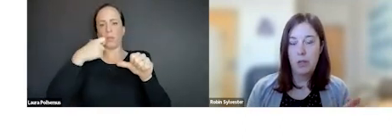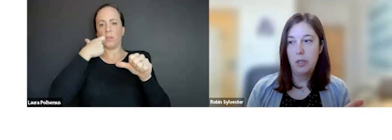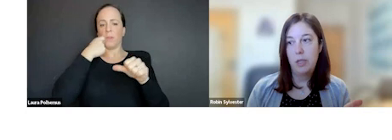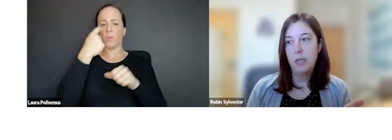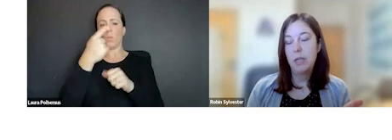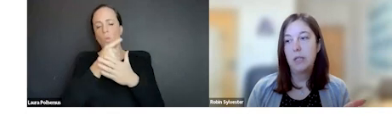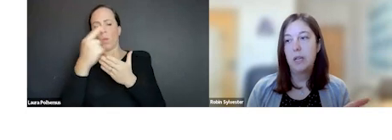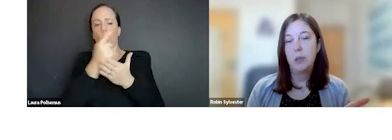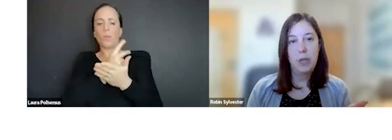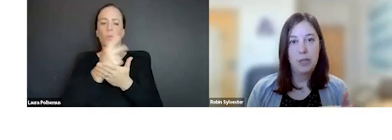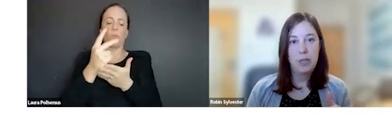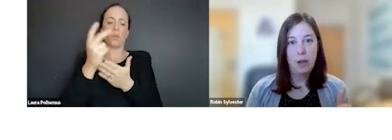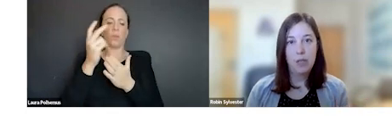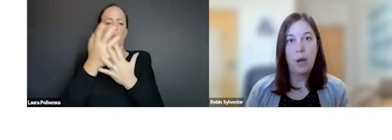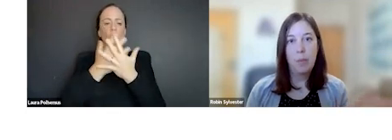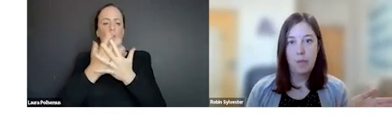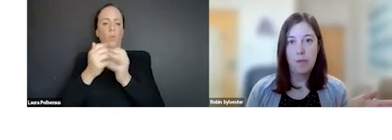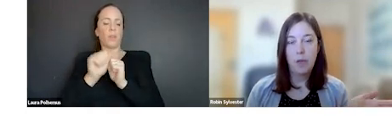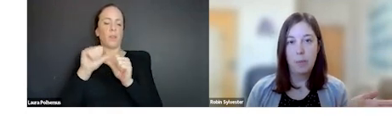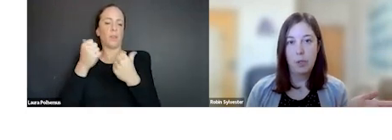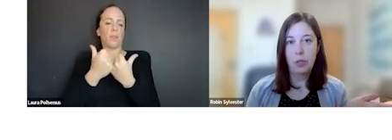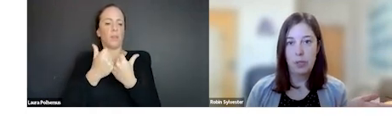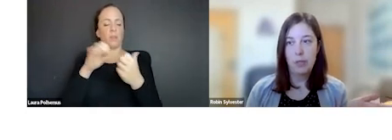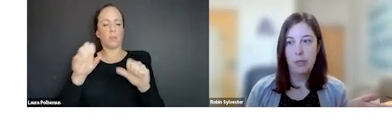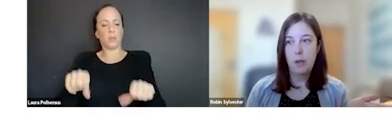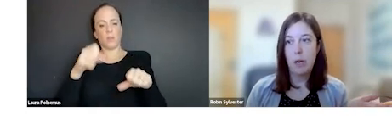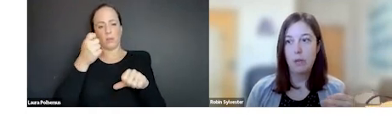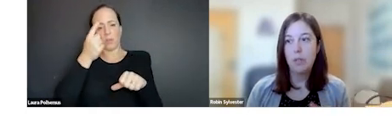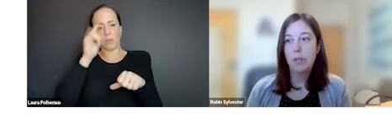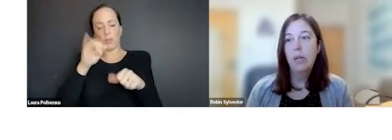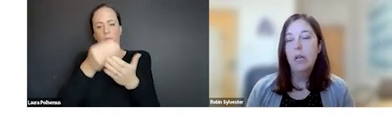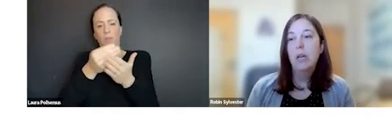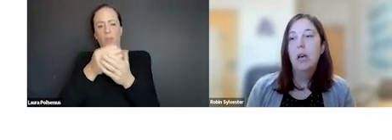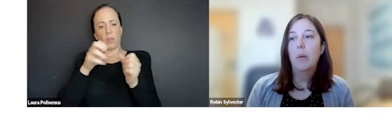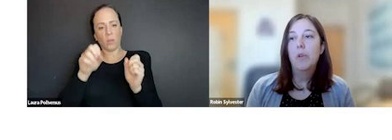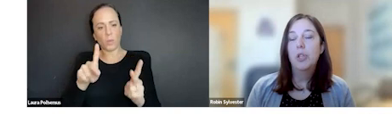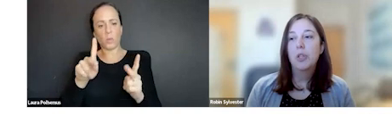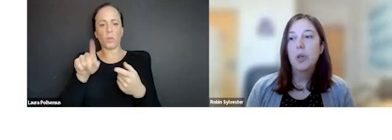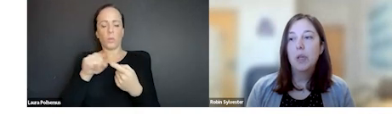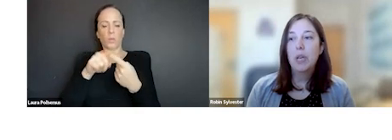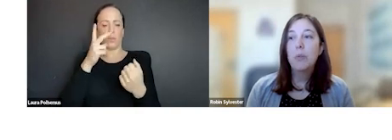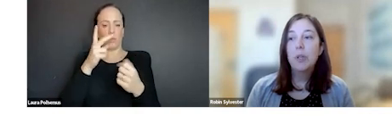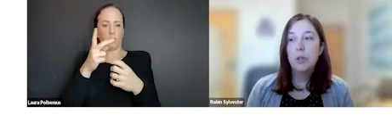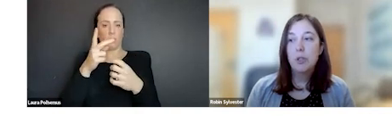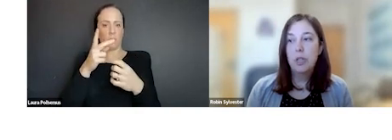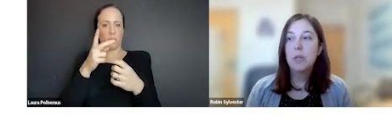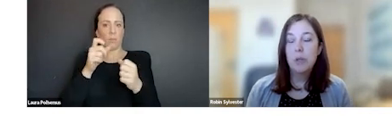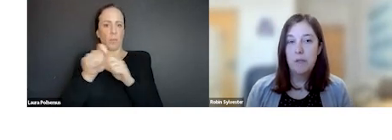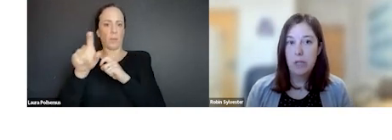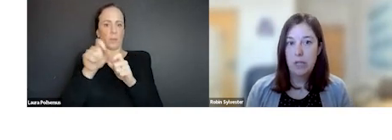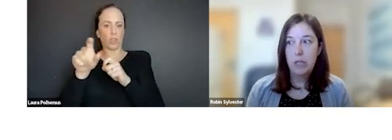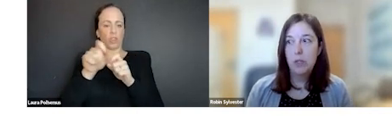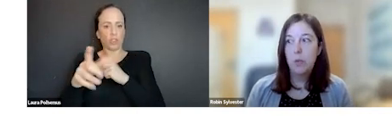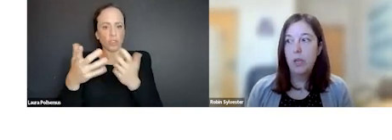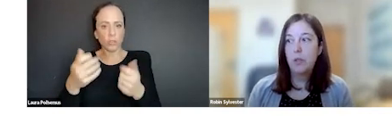by agency. It's a nice way to stay on top of the funding opportunities as they come out. Just a note, the keyword search is a